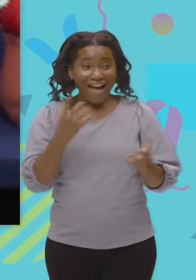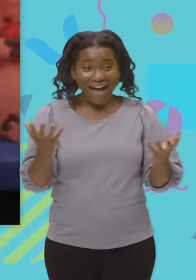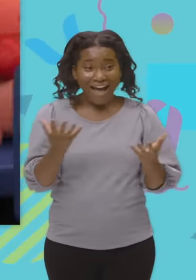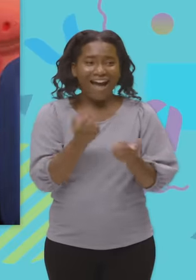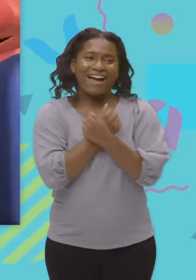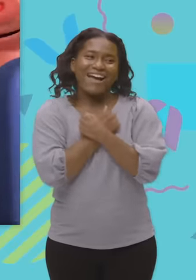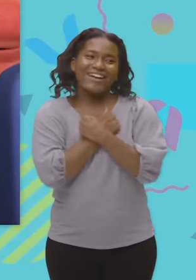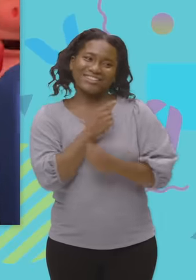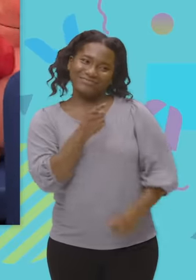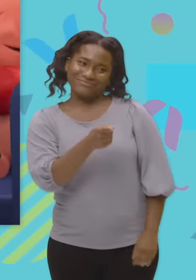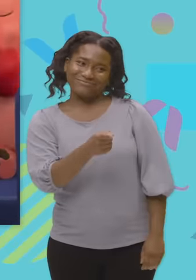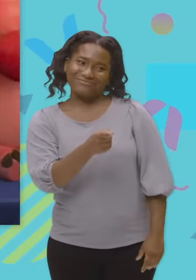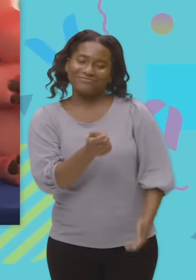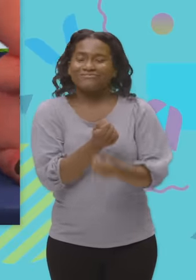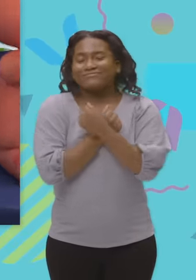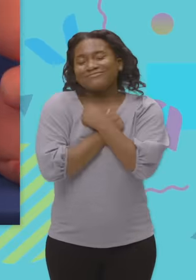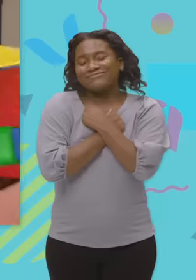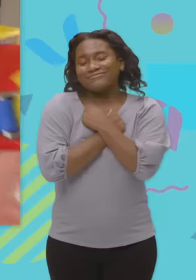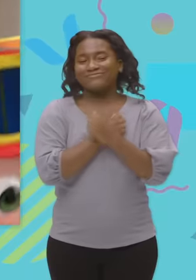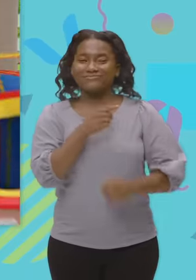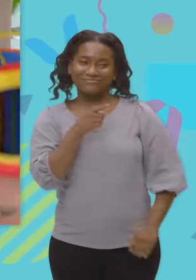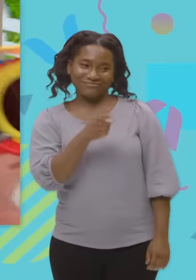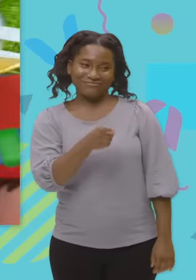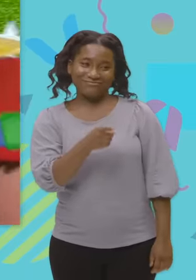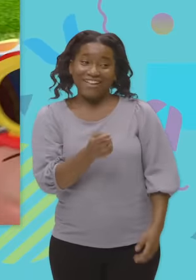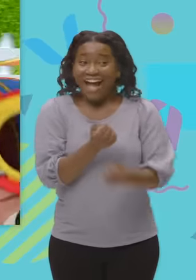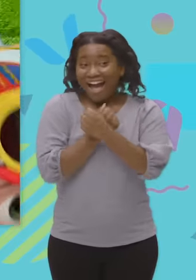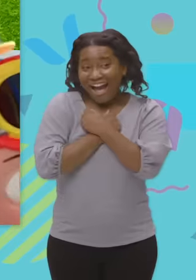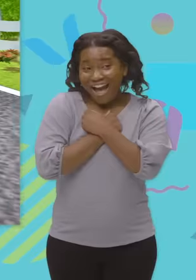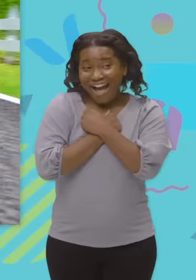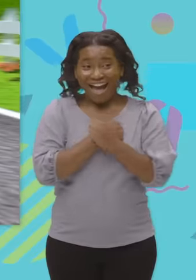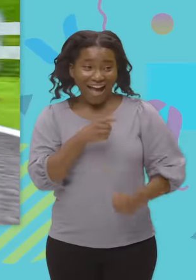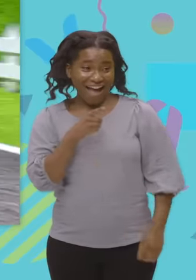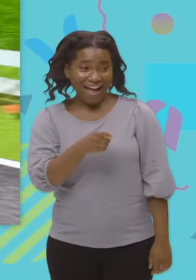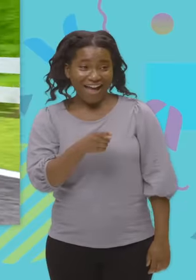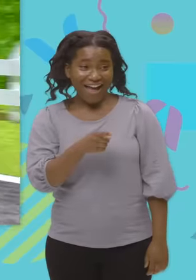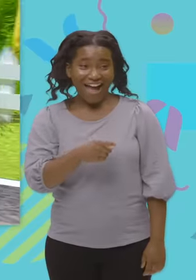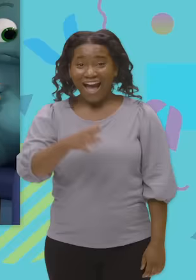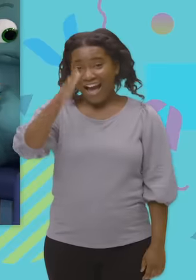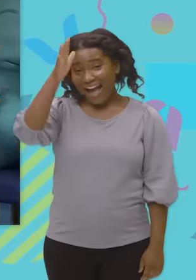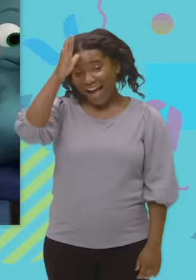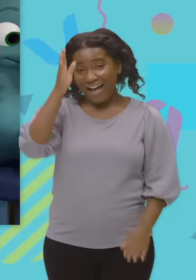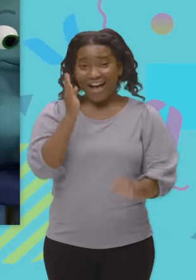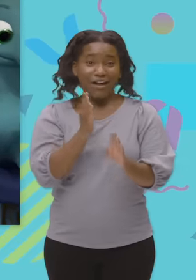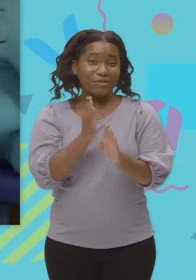the bus go I love you, I love you, I love you.